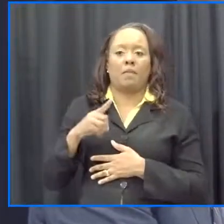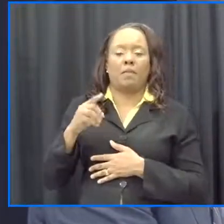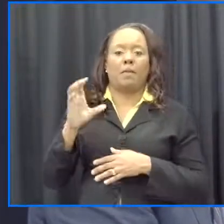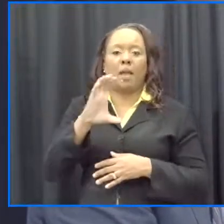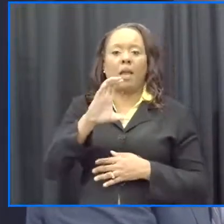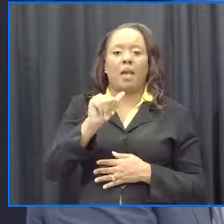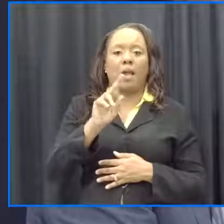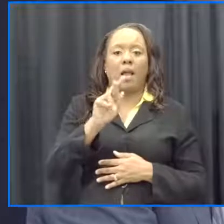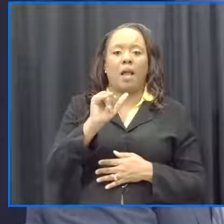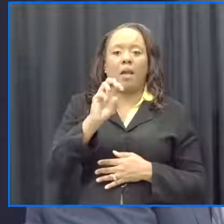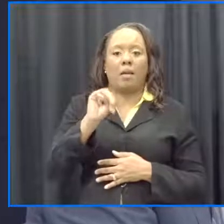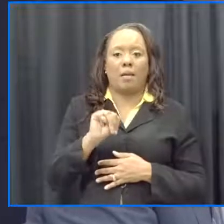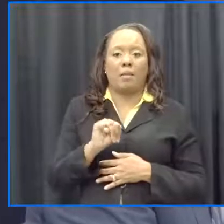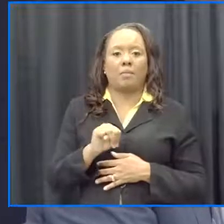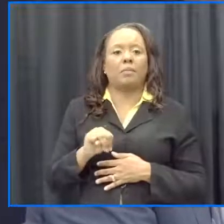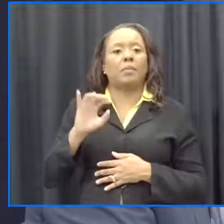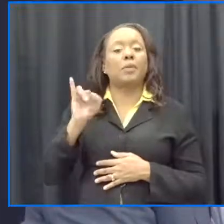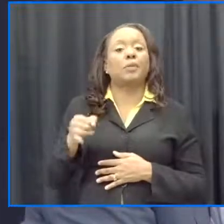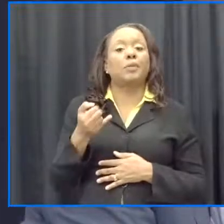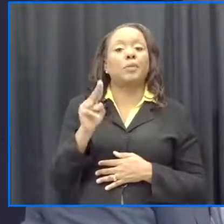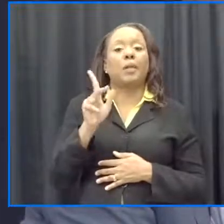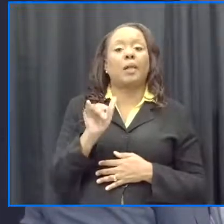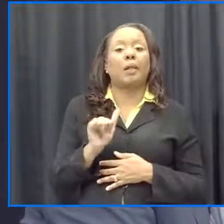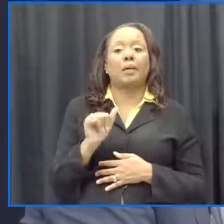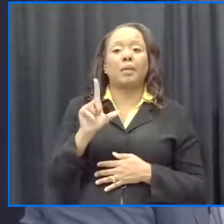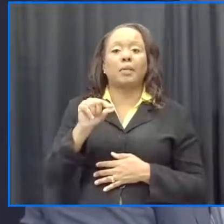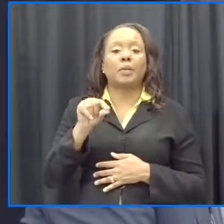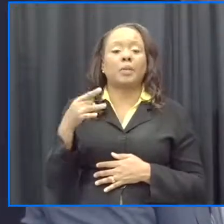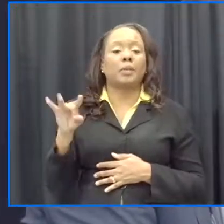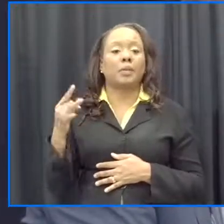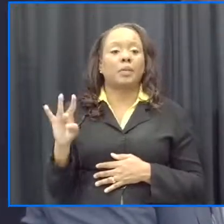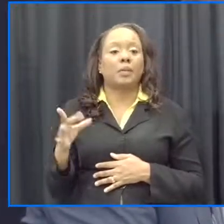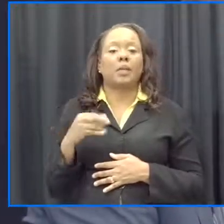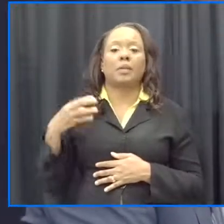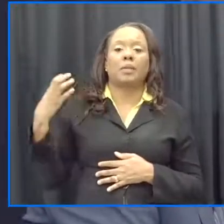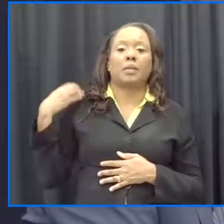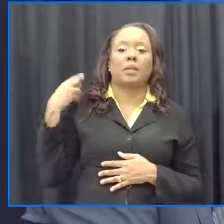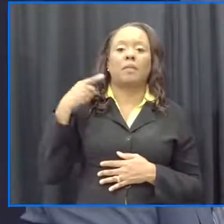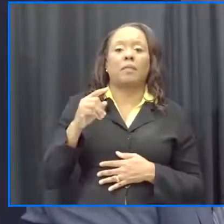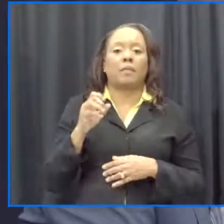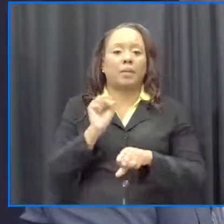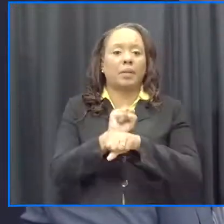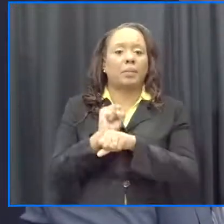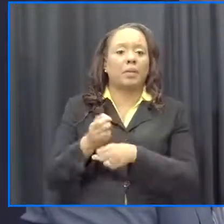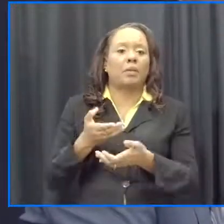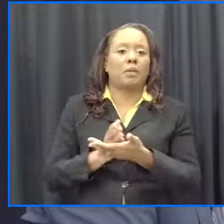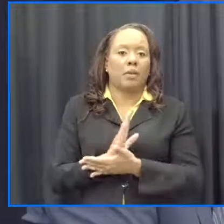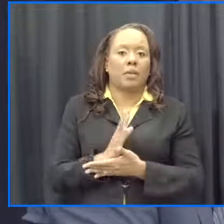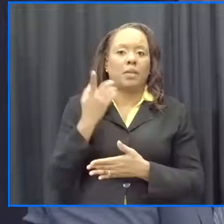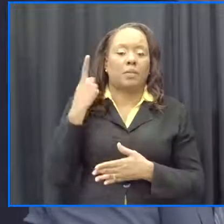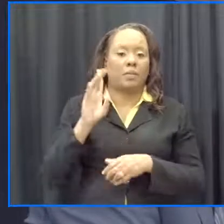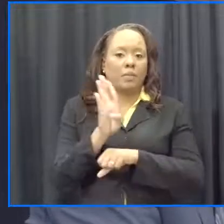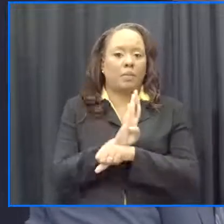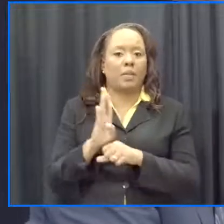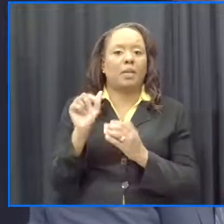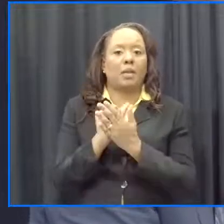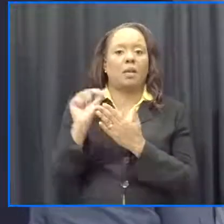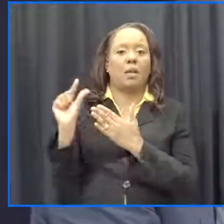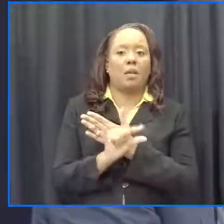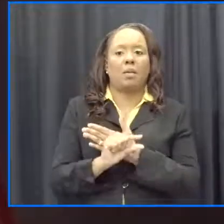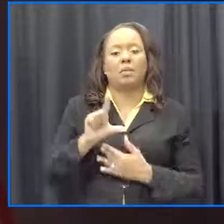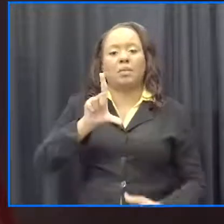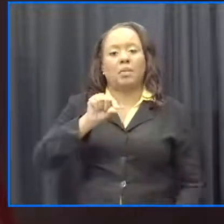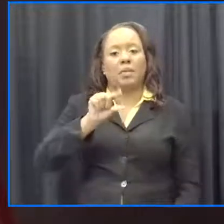Competition Commission in July 2018 and chairman of the Employment Rights Tribunal of Barbados